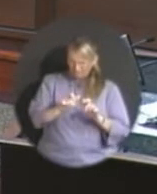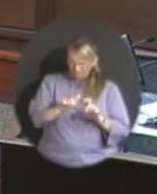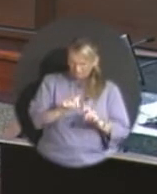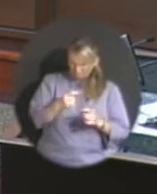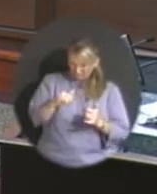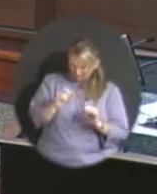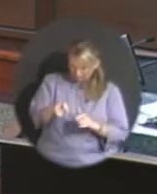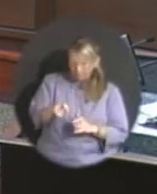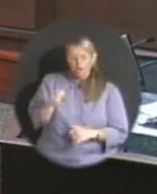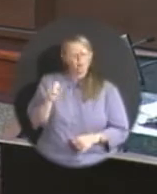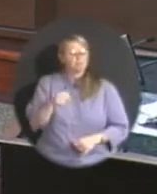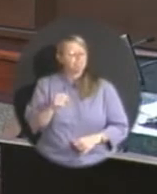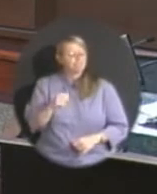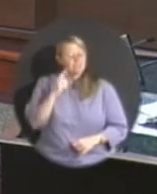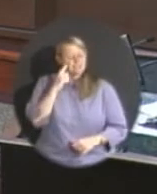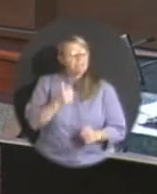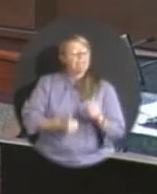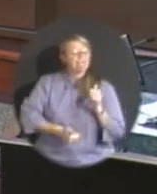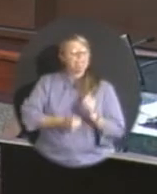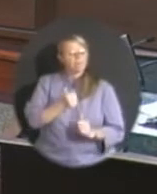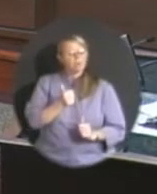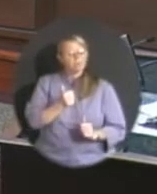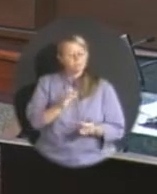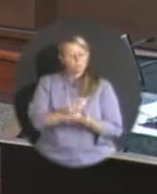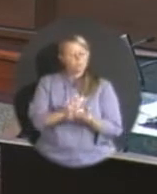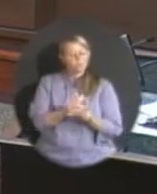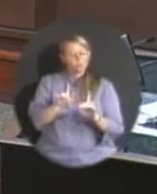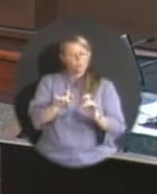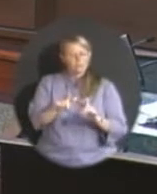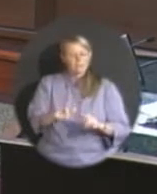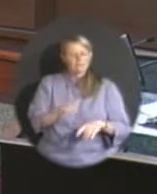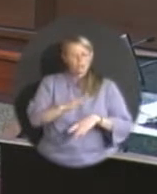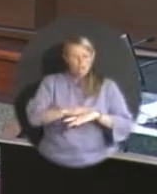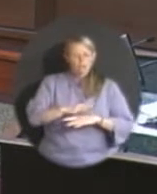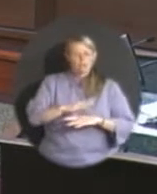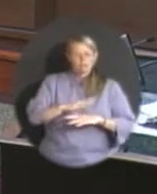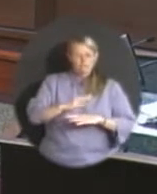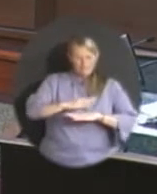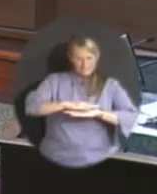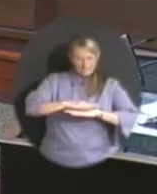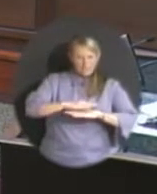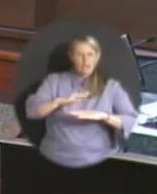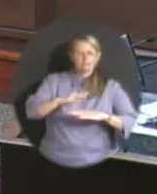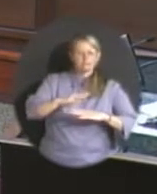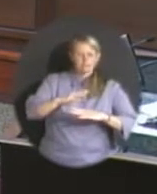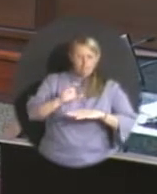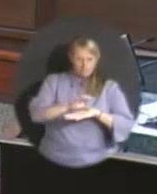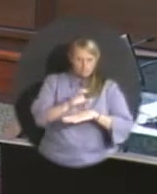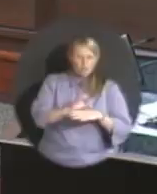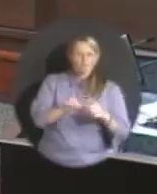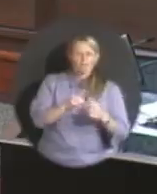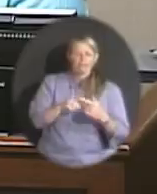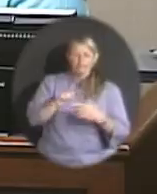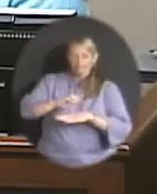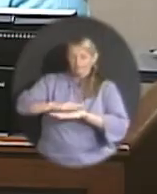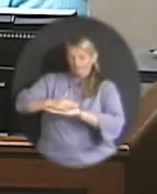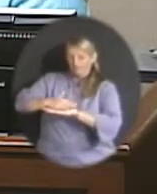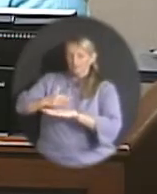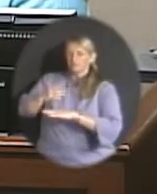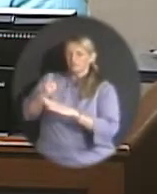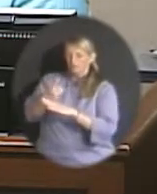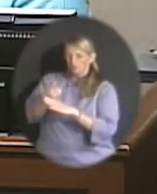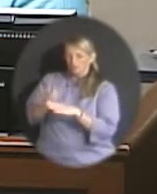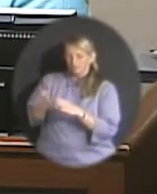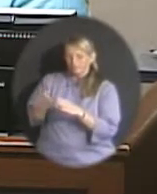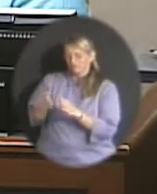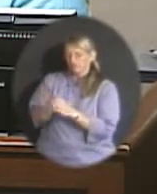I would say the majority of testing is done on the desktops, and then they use the laptops for other purposes during that testing window.